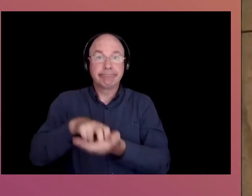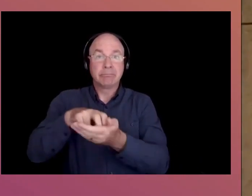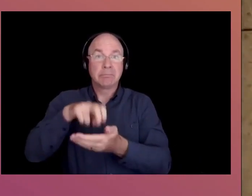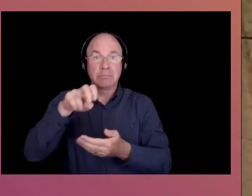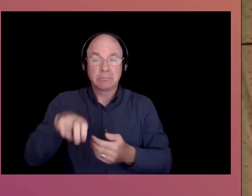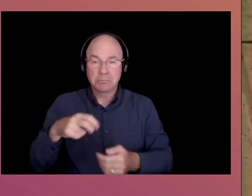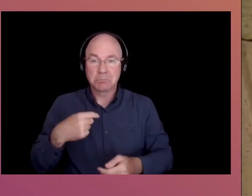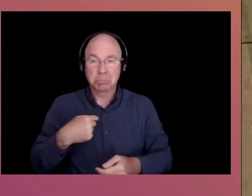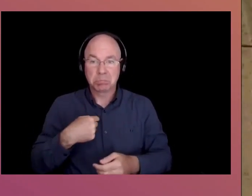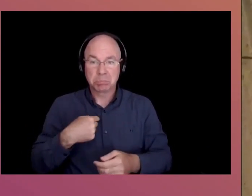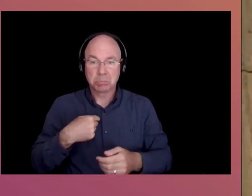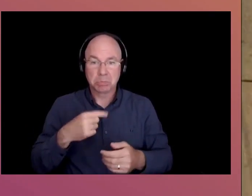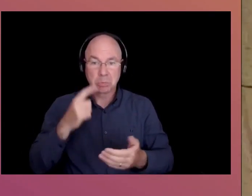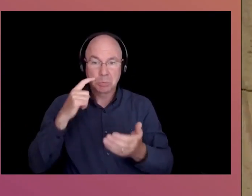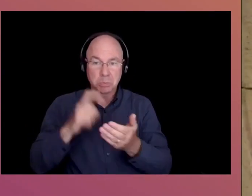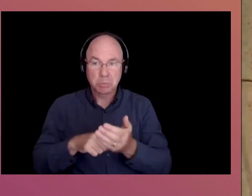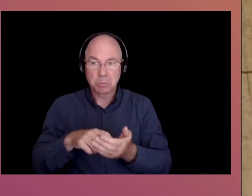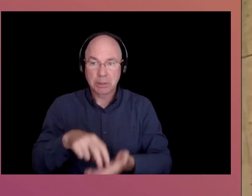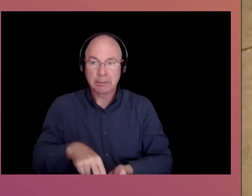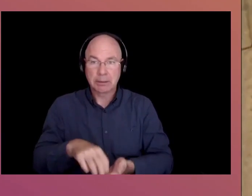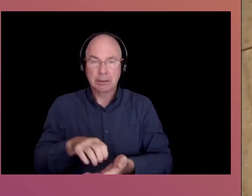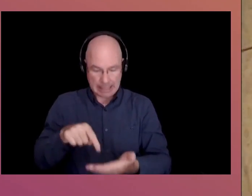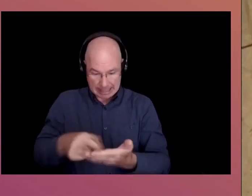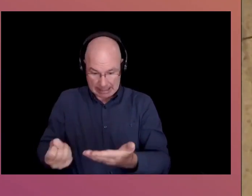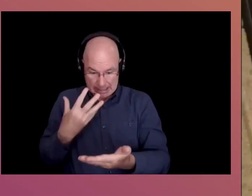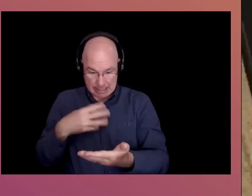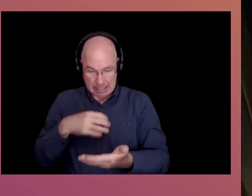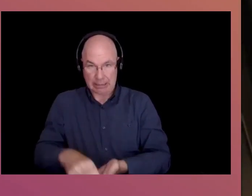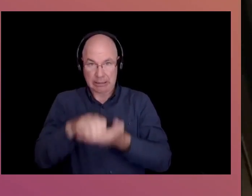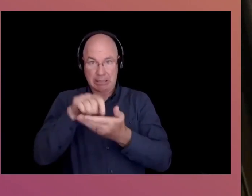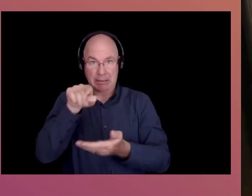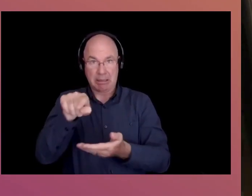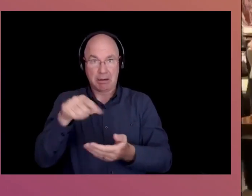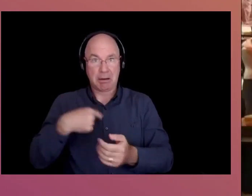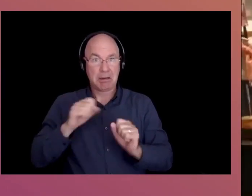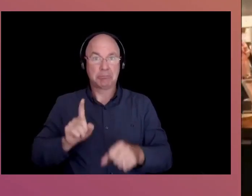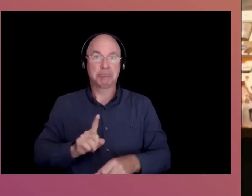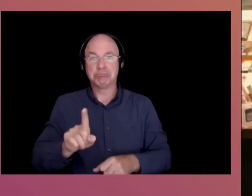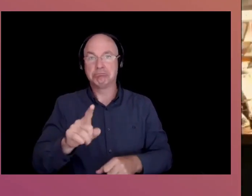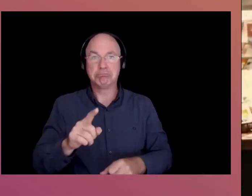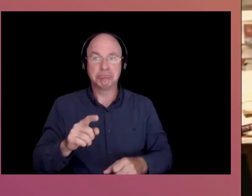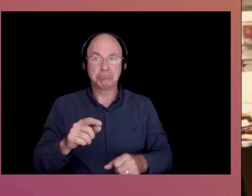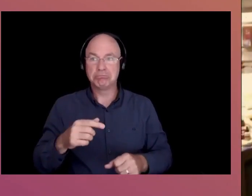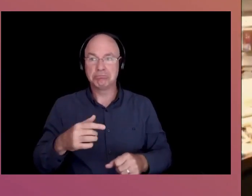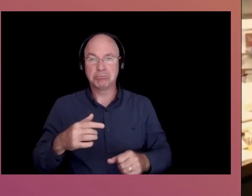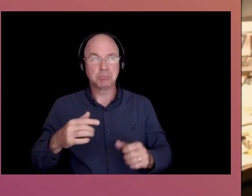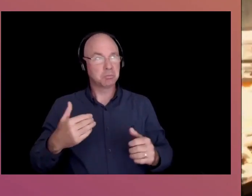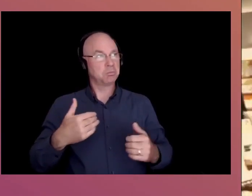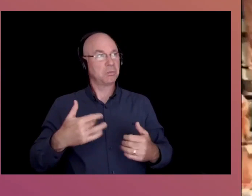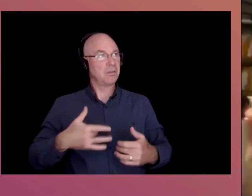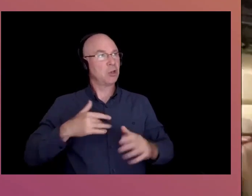music around me, the escalator over there. I can walk around feeling things surrounds me, and I can feel